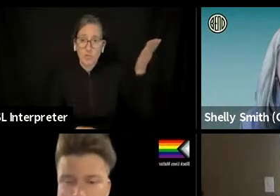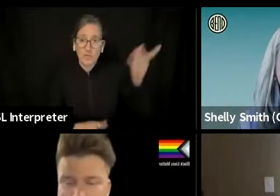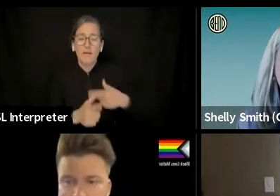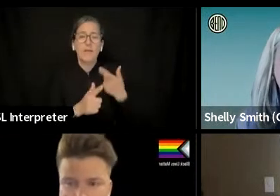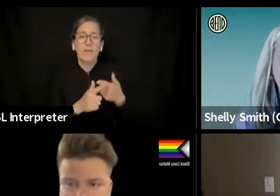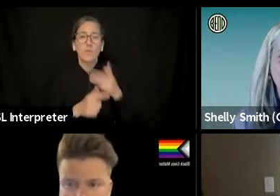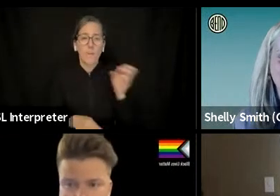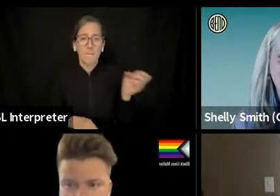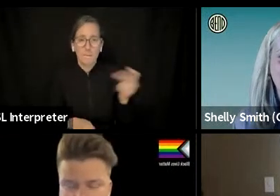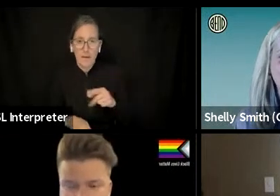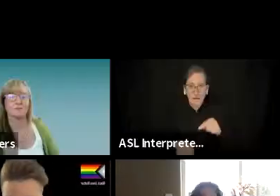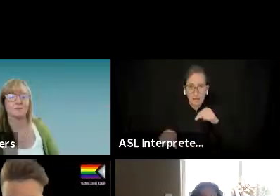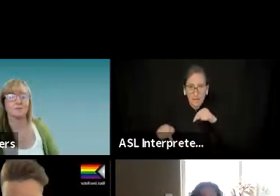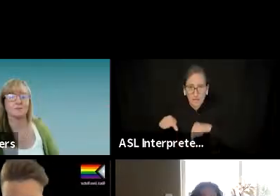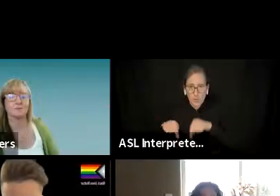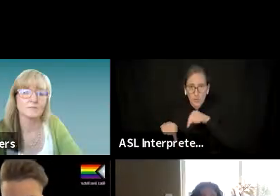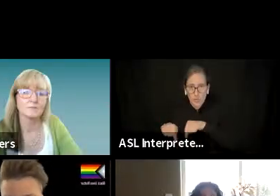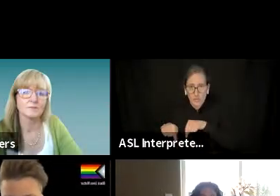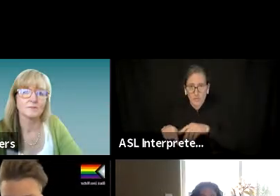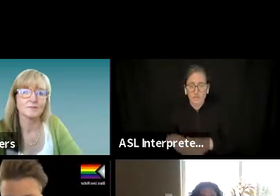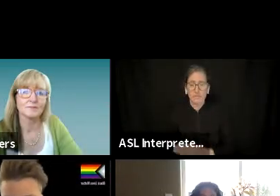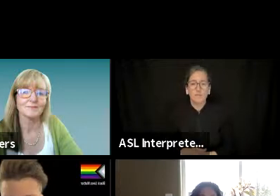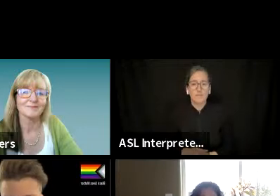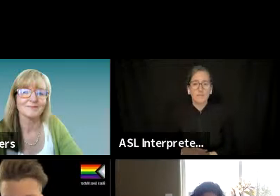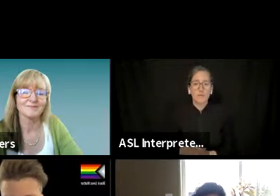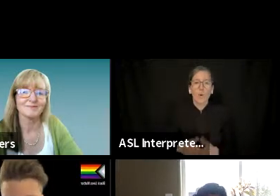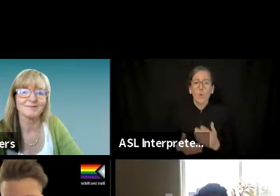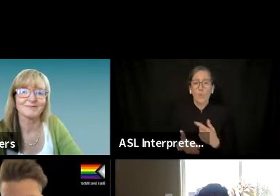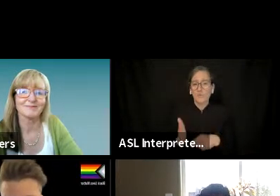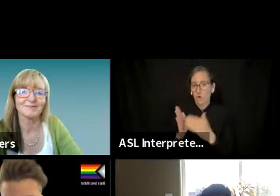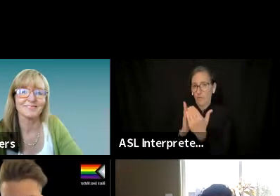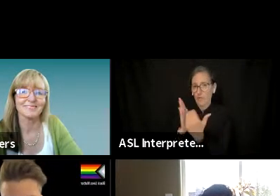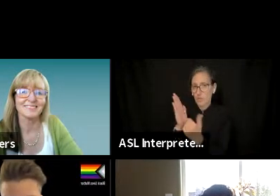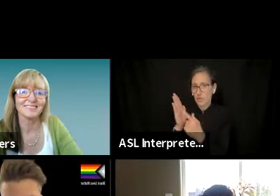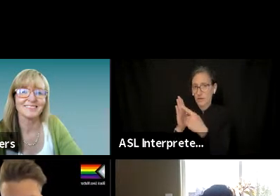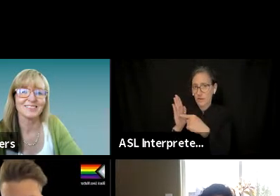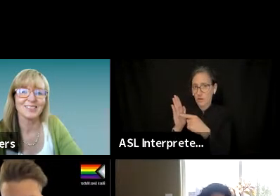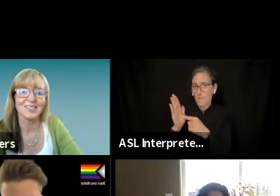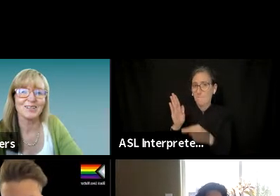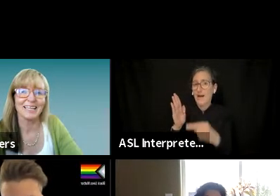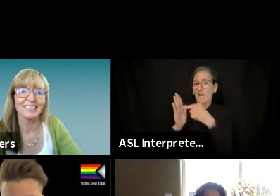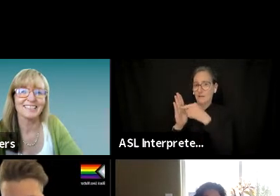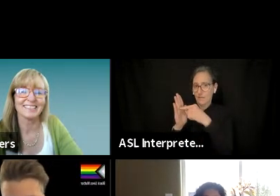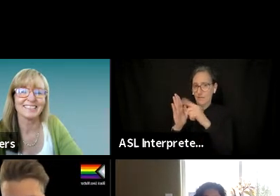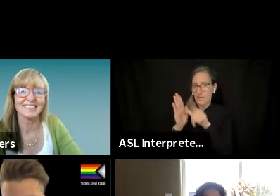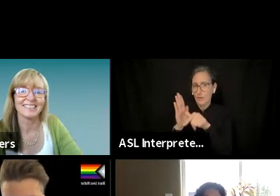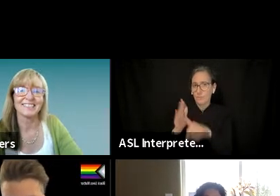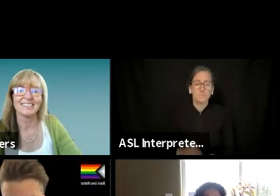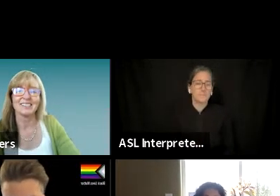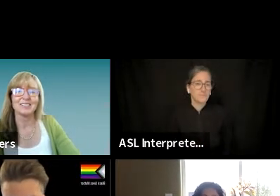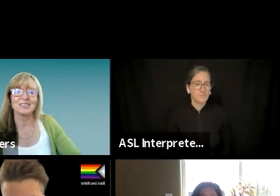this item on the agenda. Perfect. Okay.